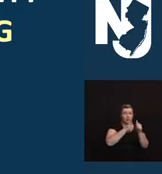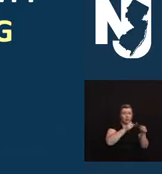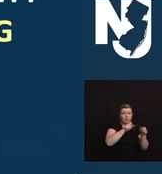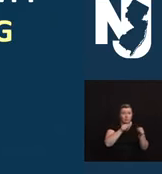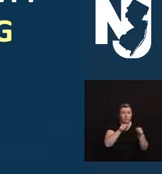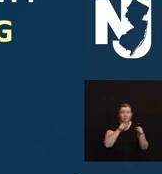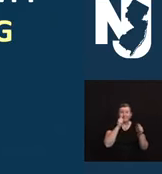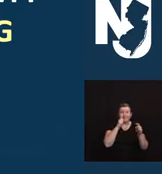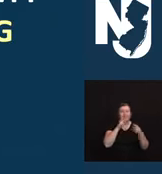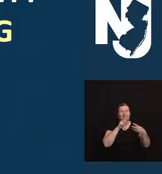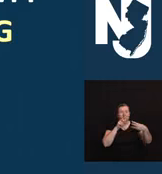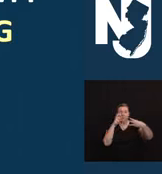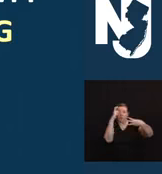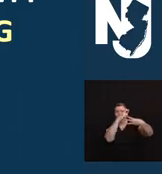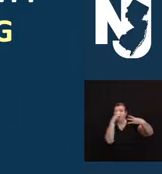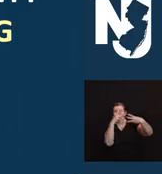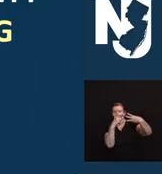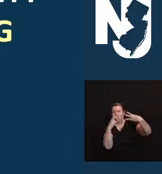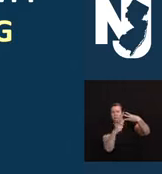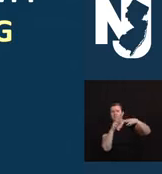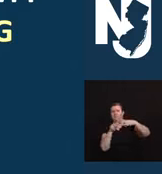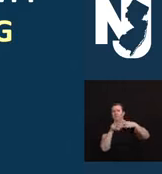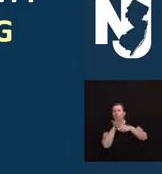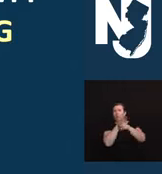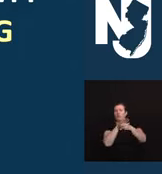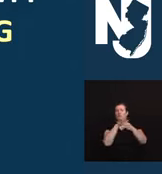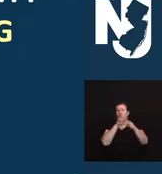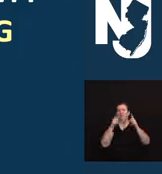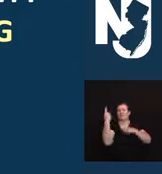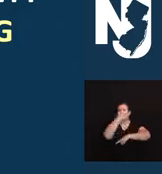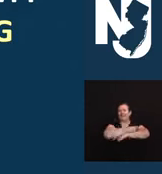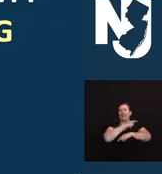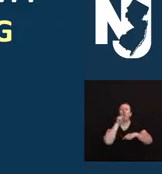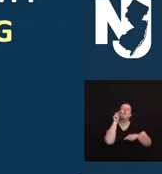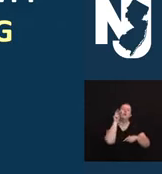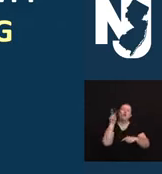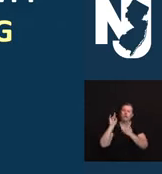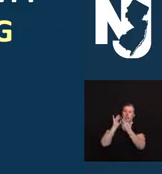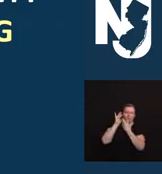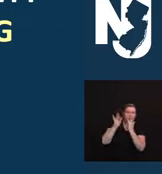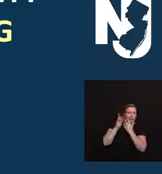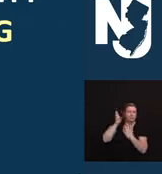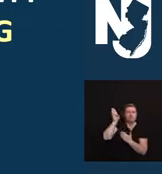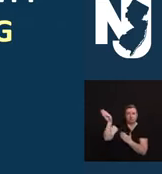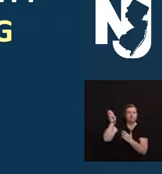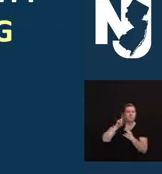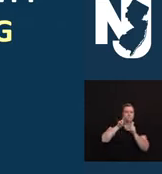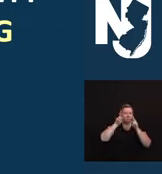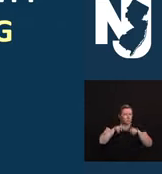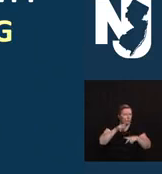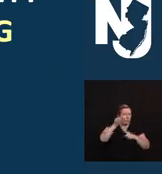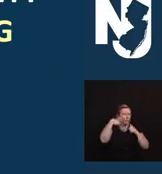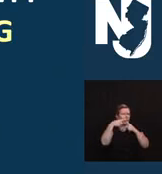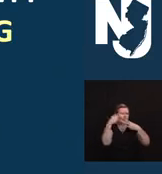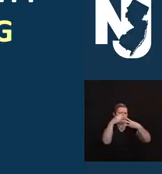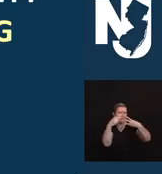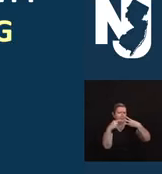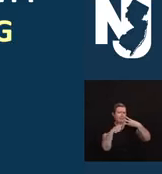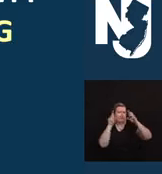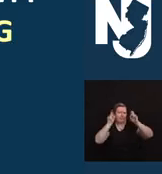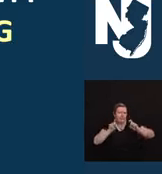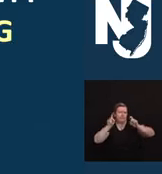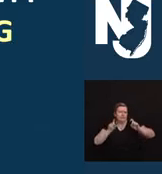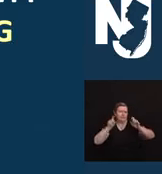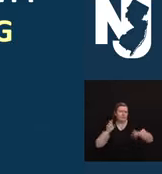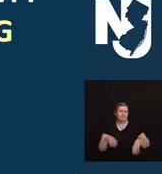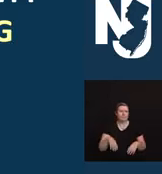to visitmonmouth.com. And again, our thanks to Monmouth County officials, starting with Freehold Director and